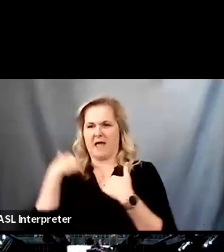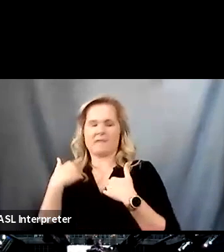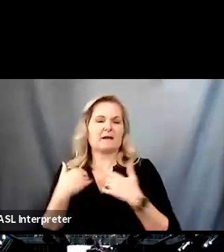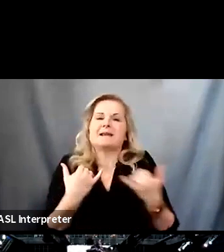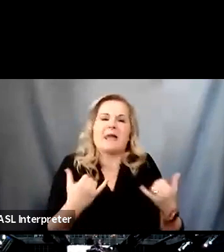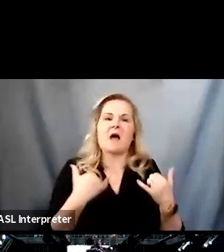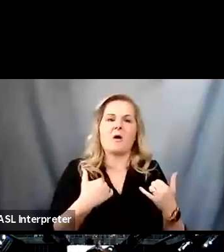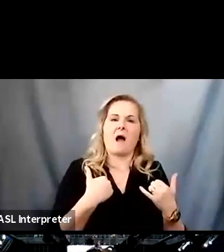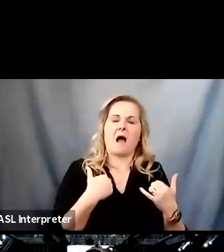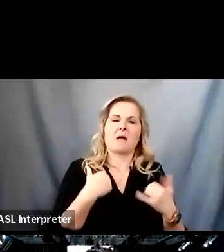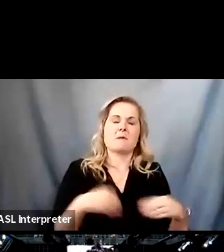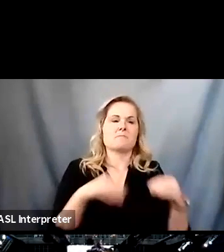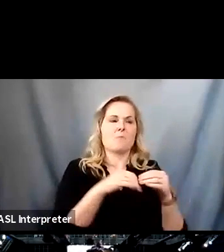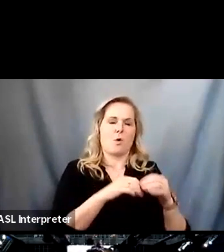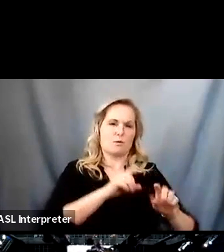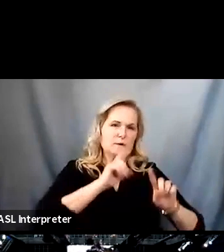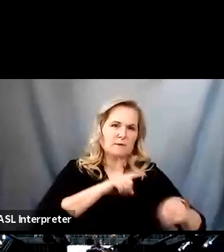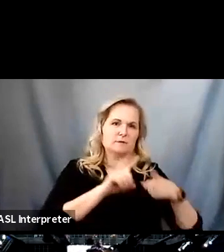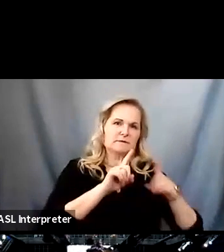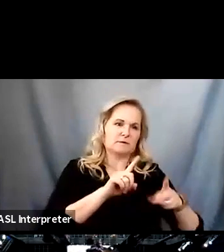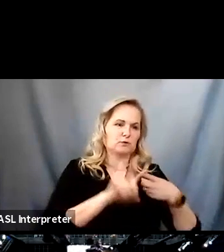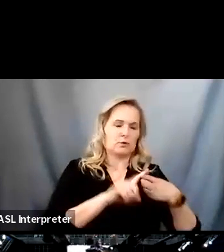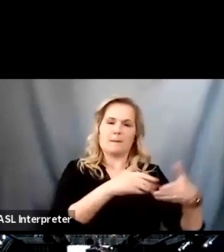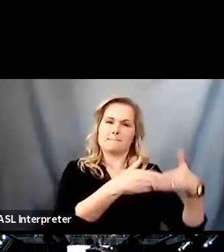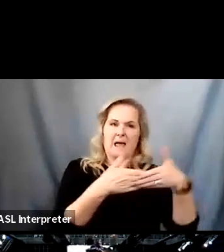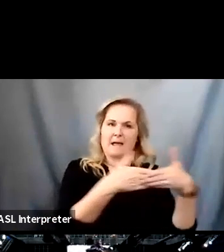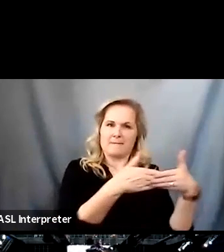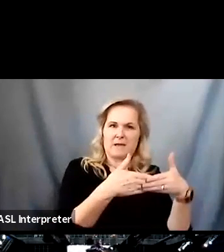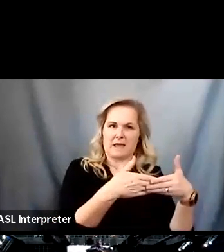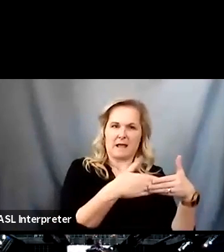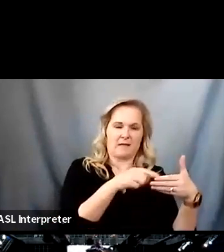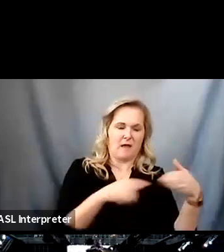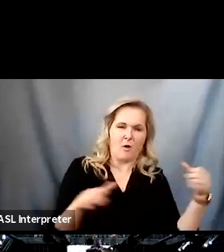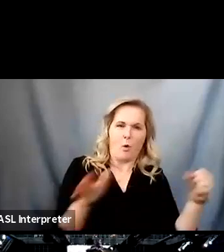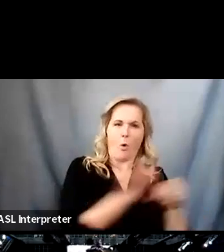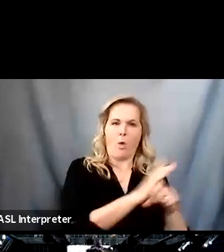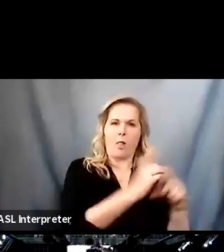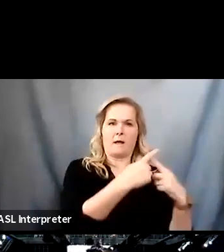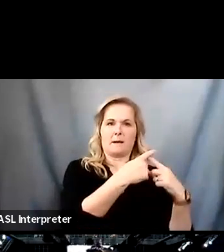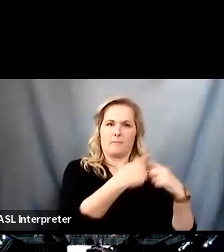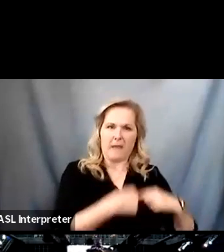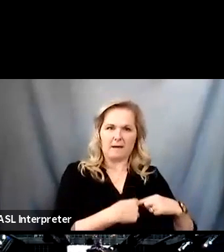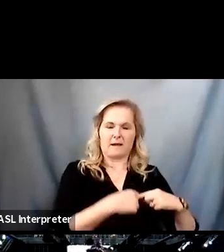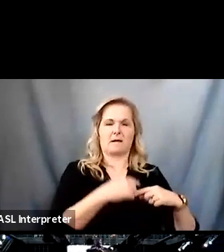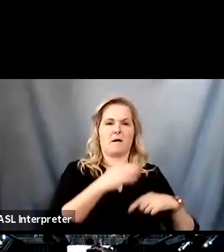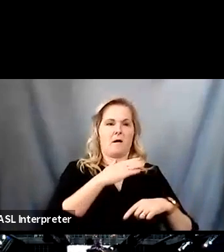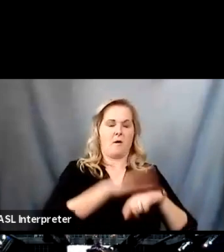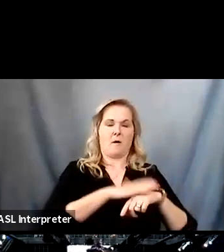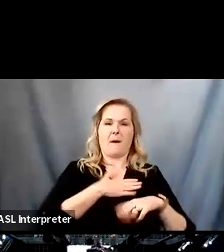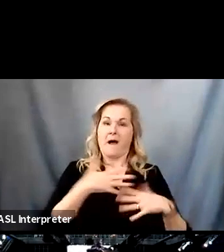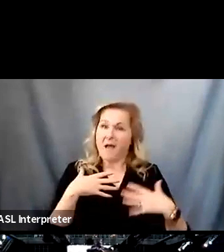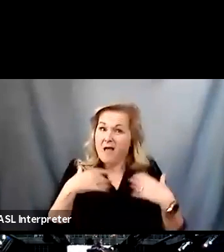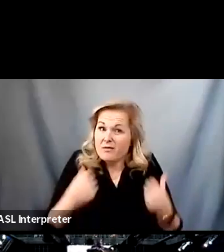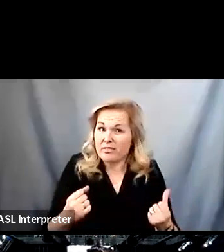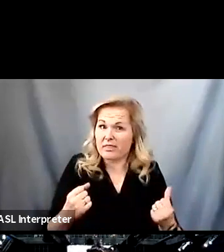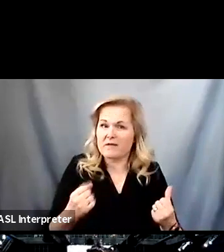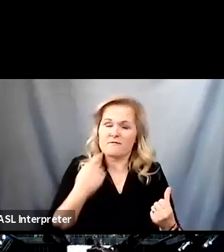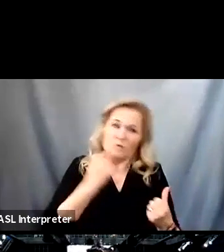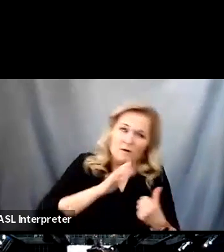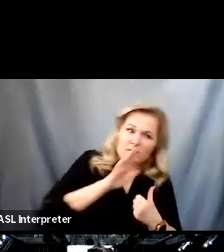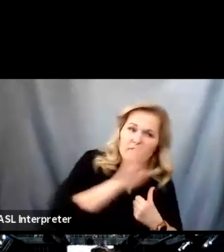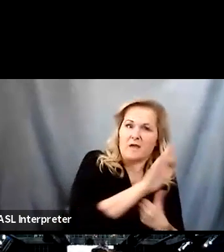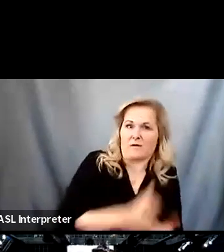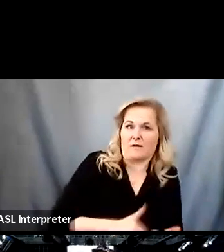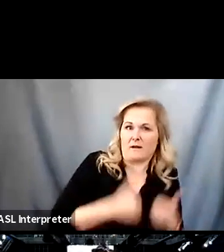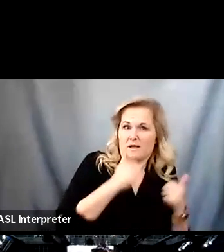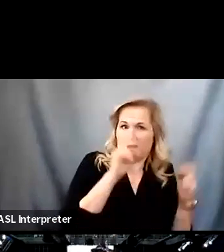of responsiveness to a small being that is wholly dependent on my wellness for their